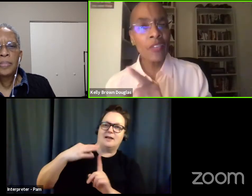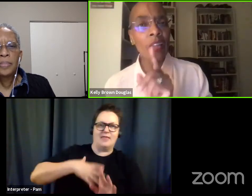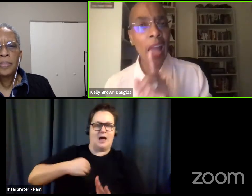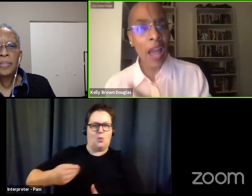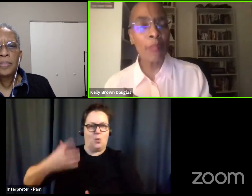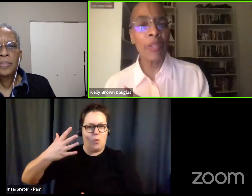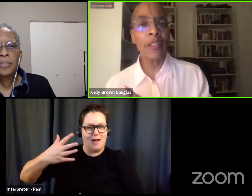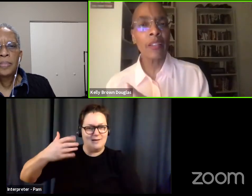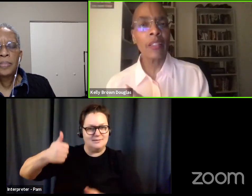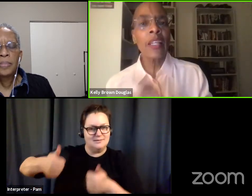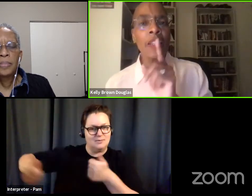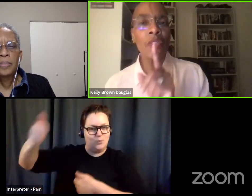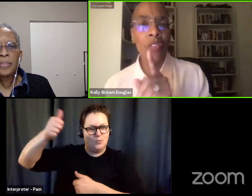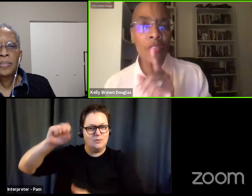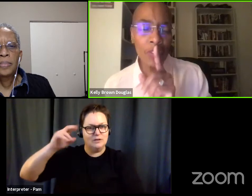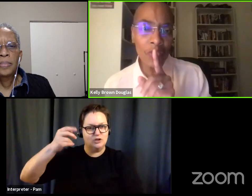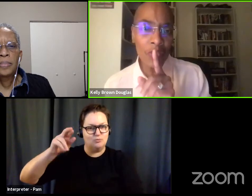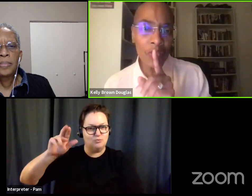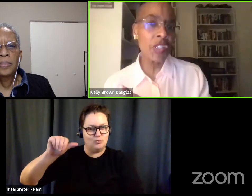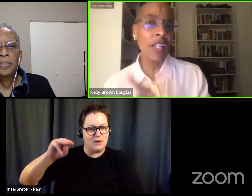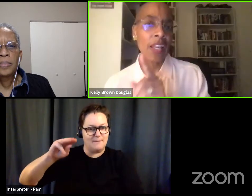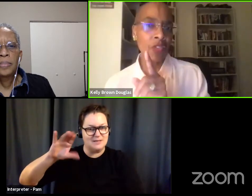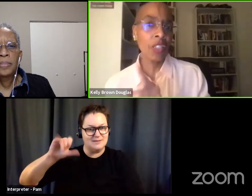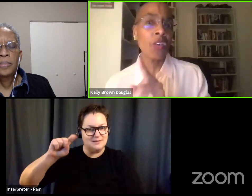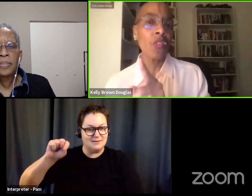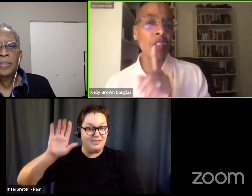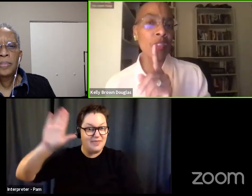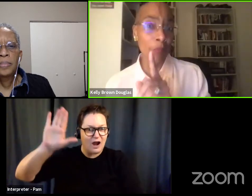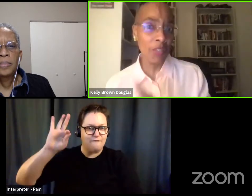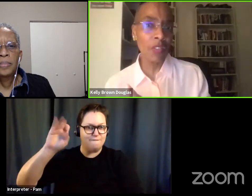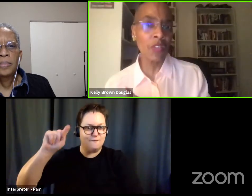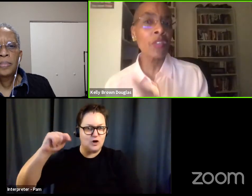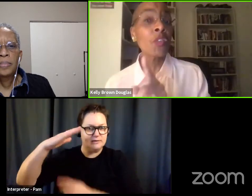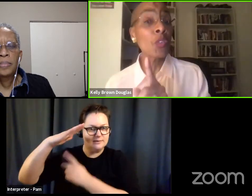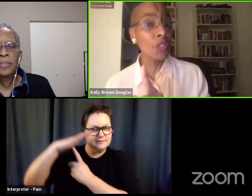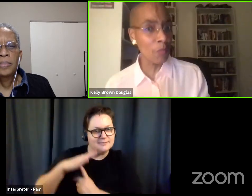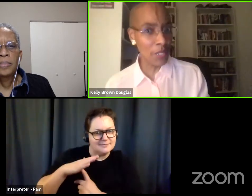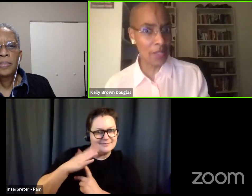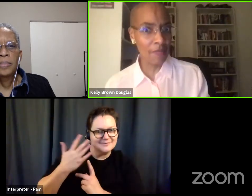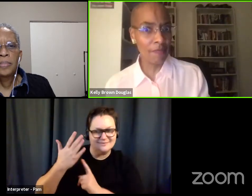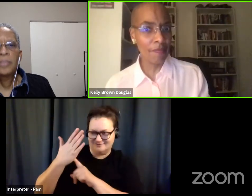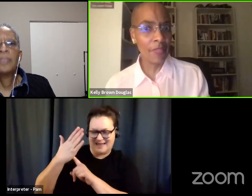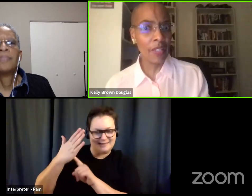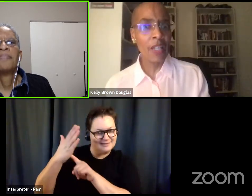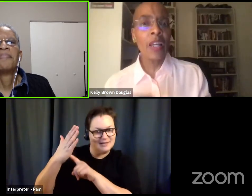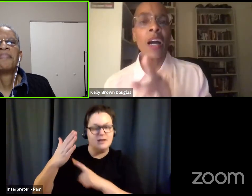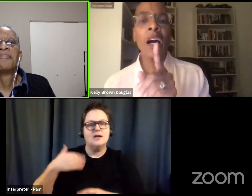What has to happen is this nation has to get over its ambivalence of who it's going to be.